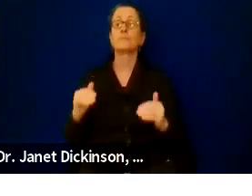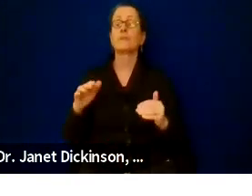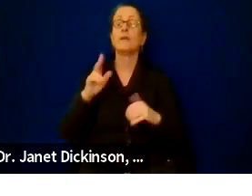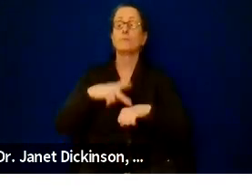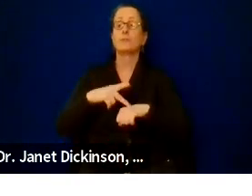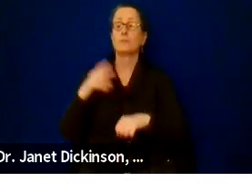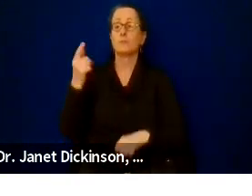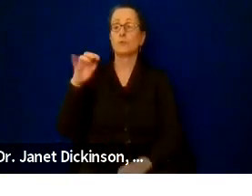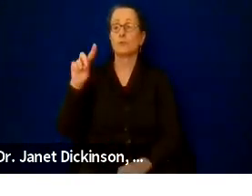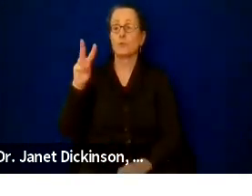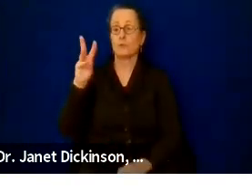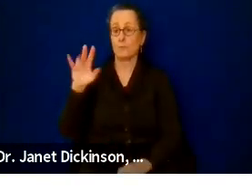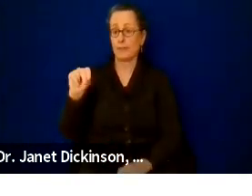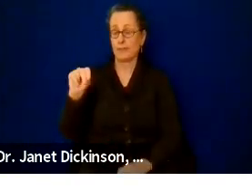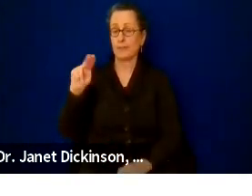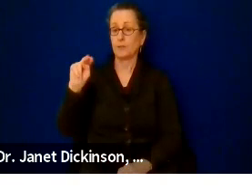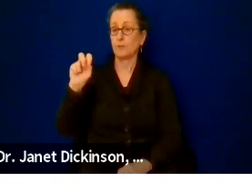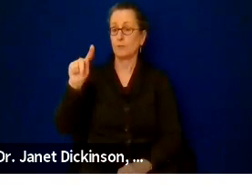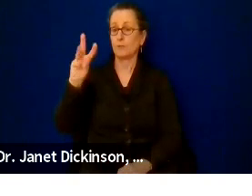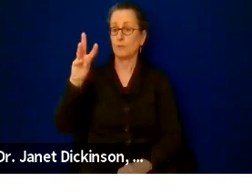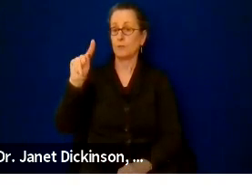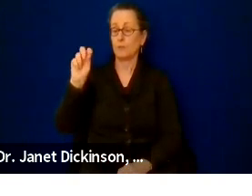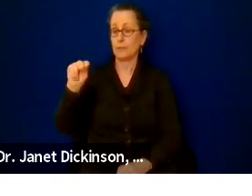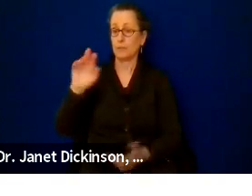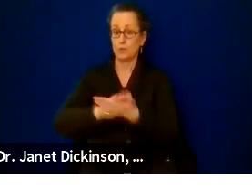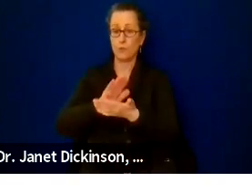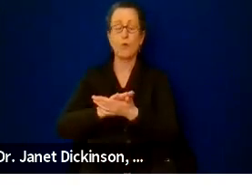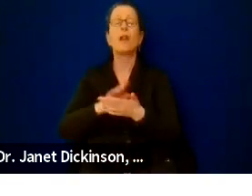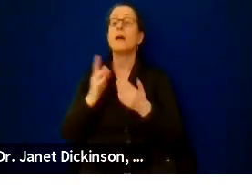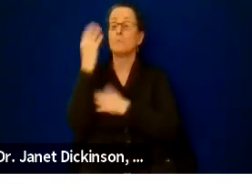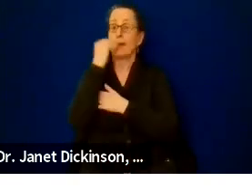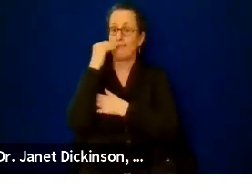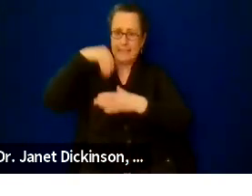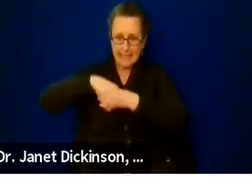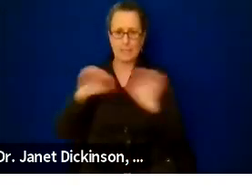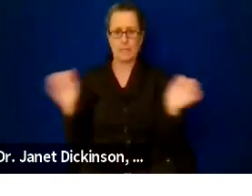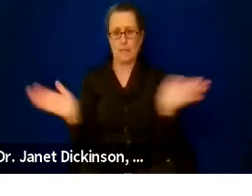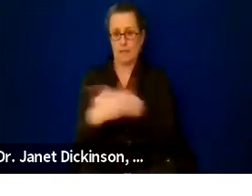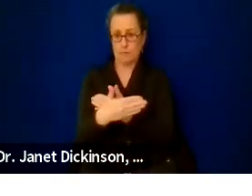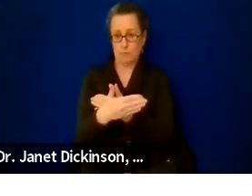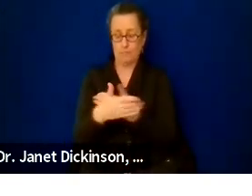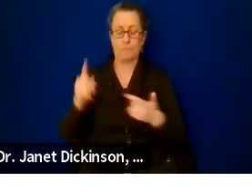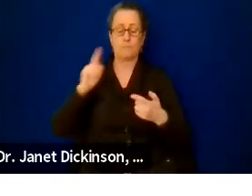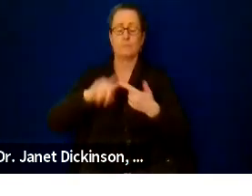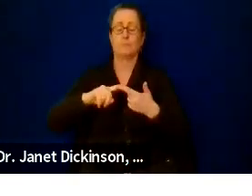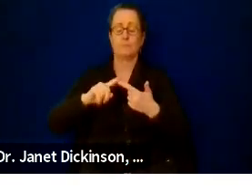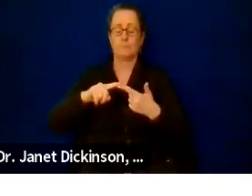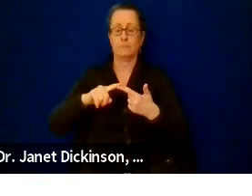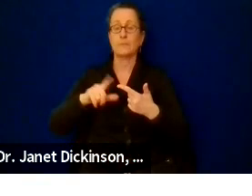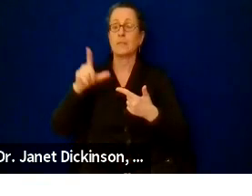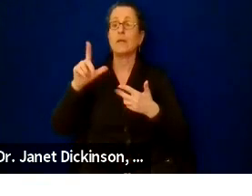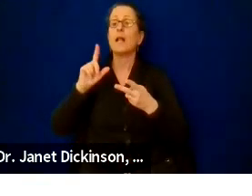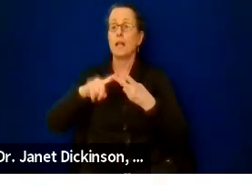At Newton School, we'll continue our breakfast in the classroom program, and we will also have lunch in the